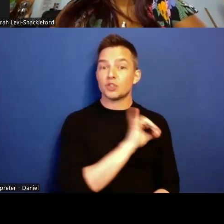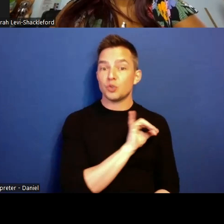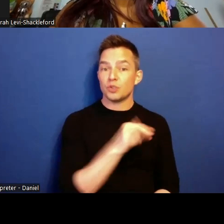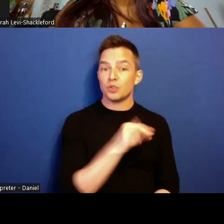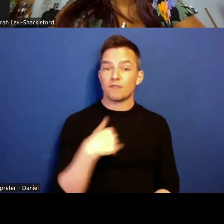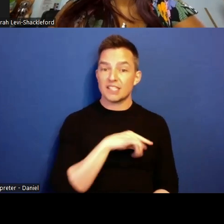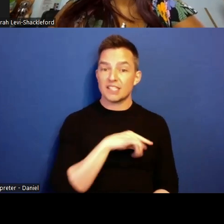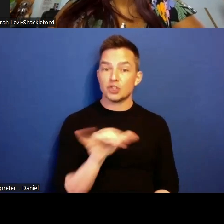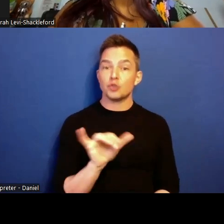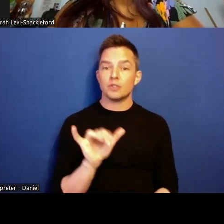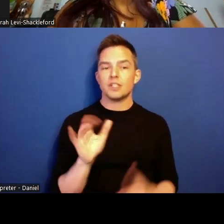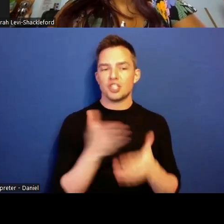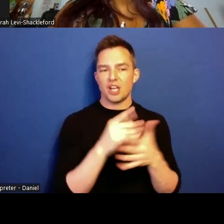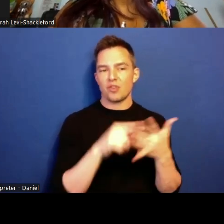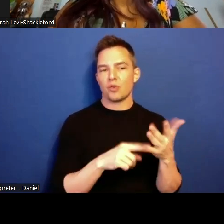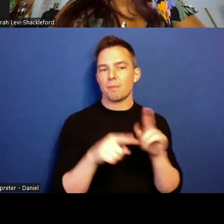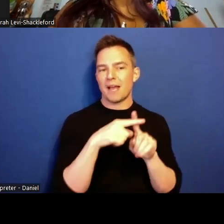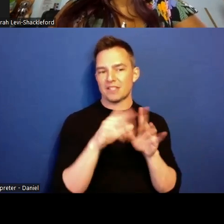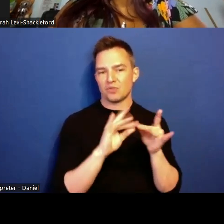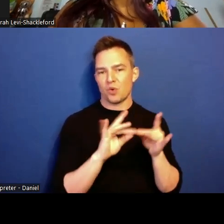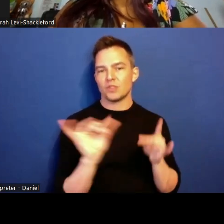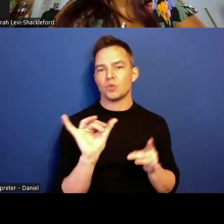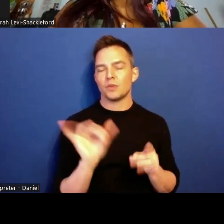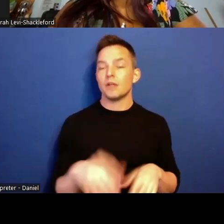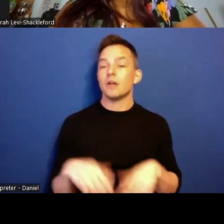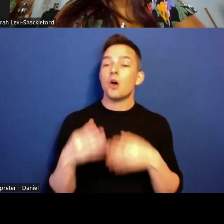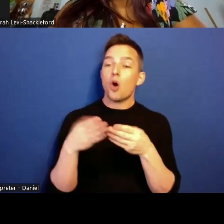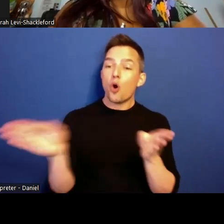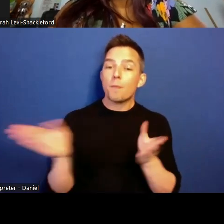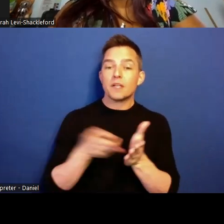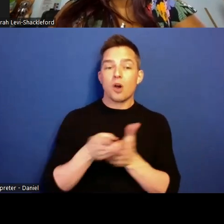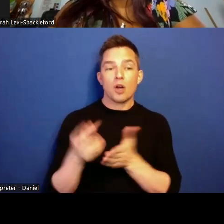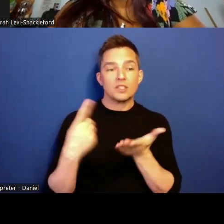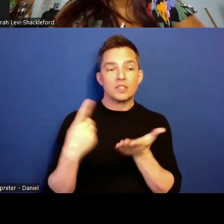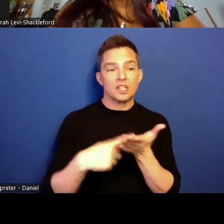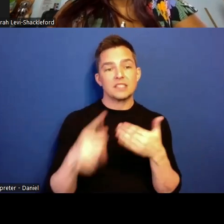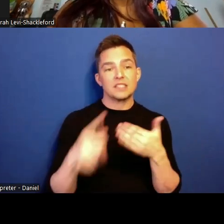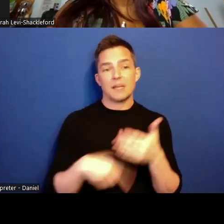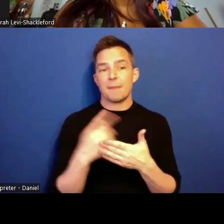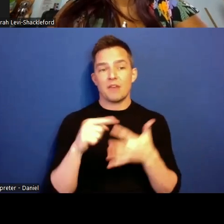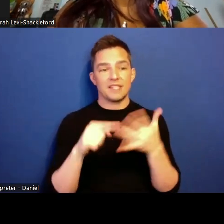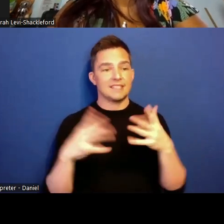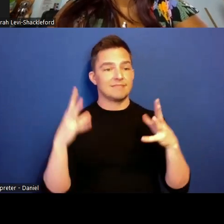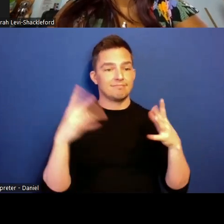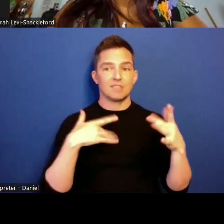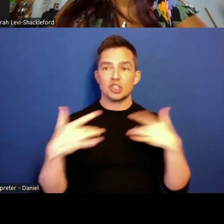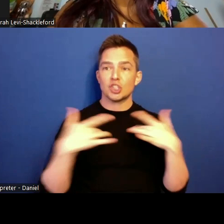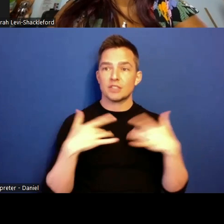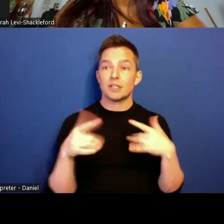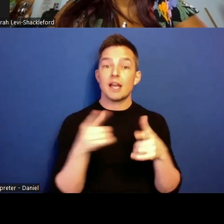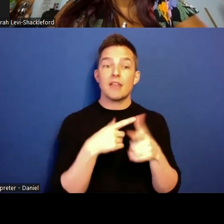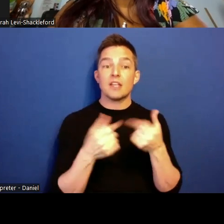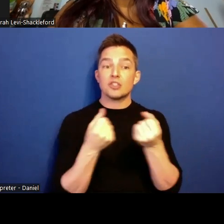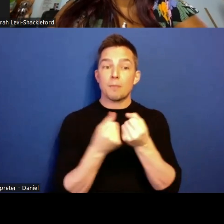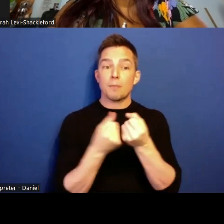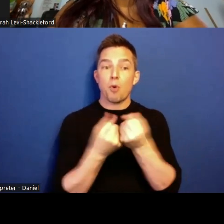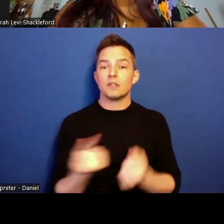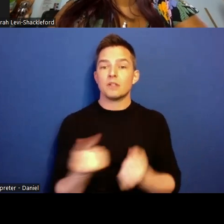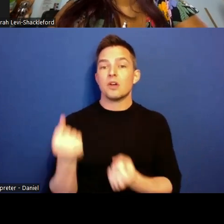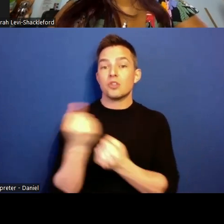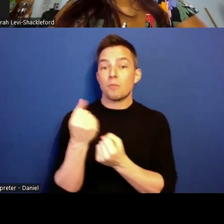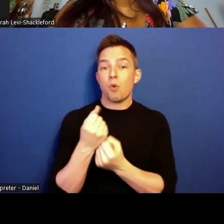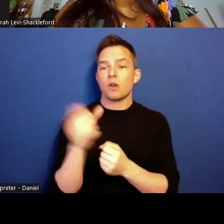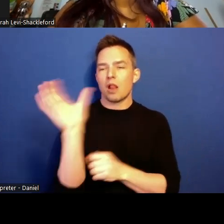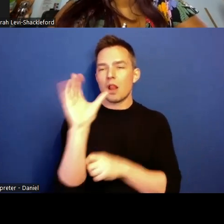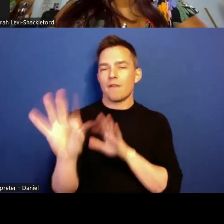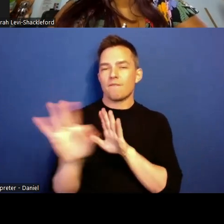as possible. Having open, honest discussions about the concerns, and then supporting each other with finding support, and